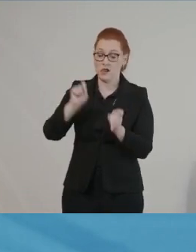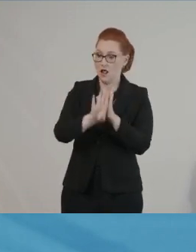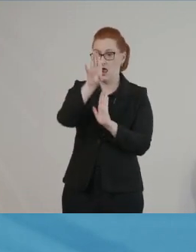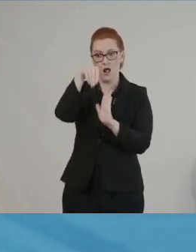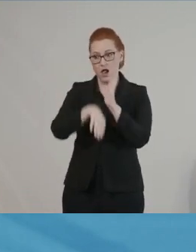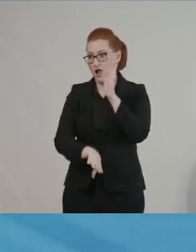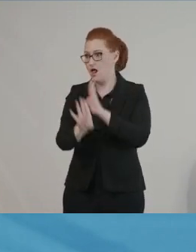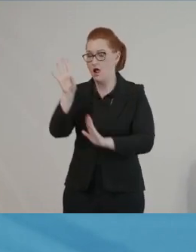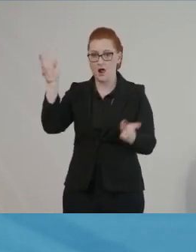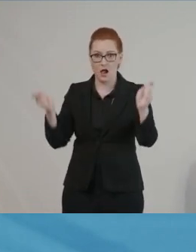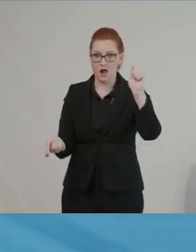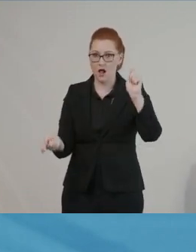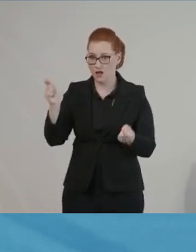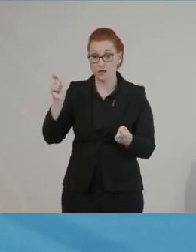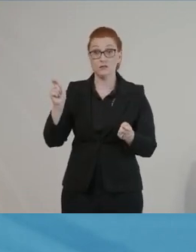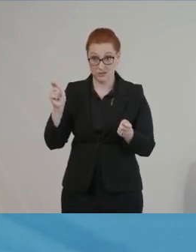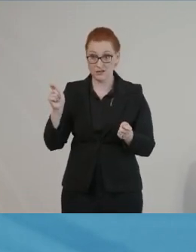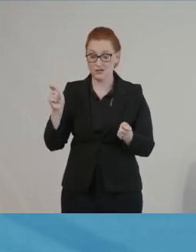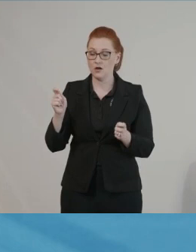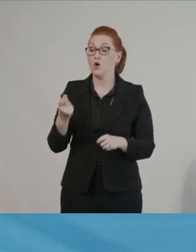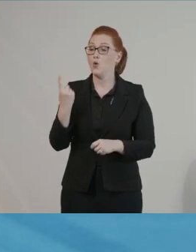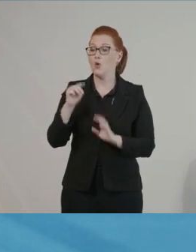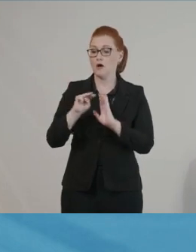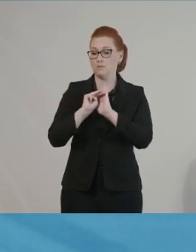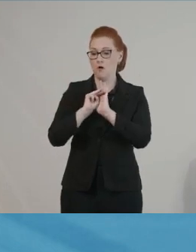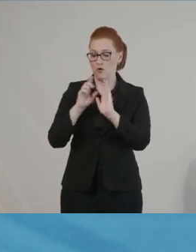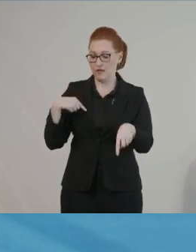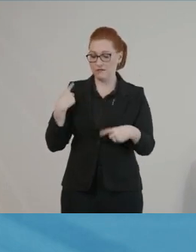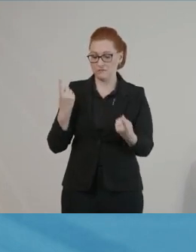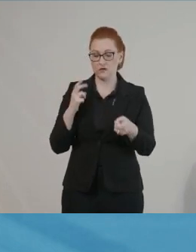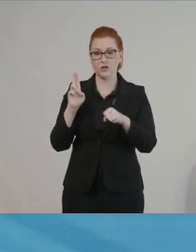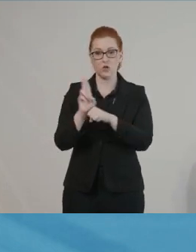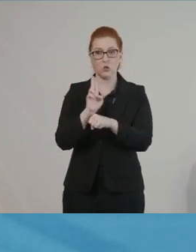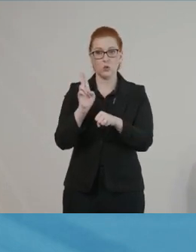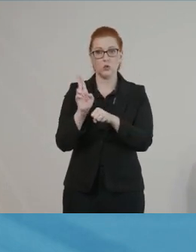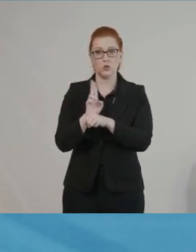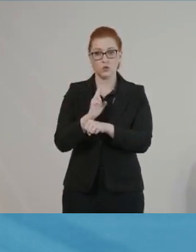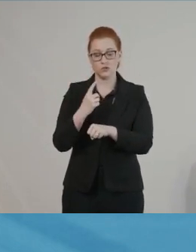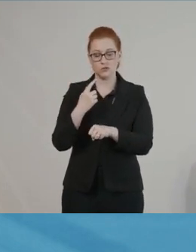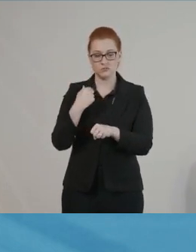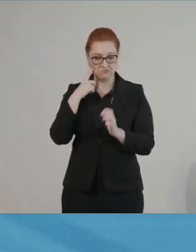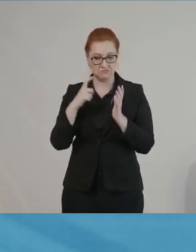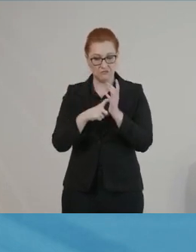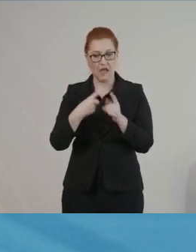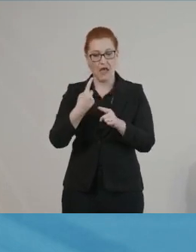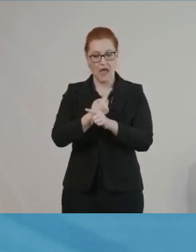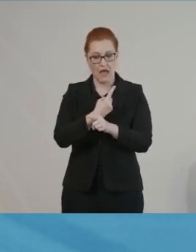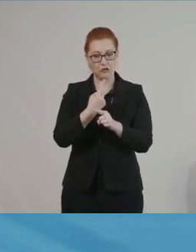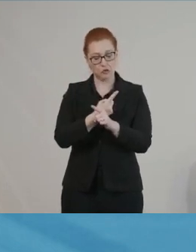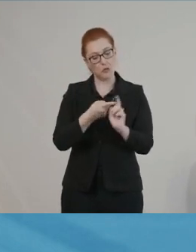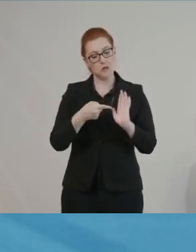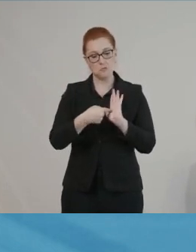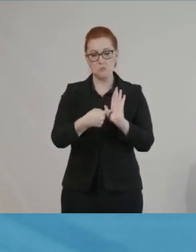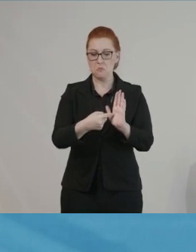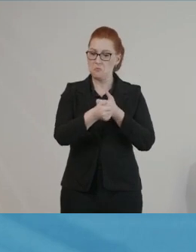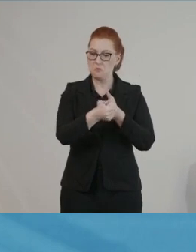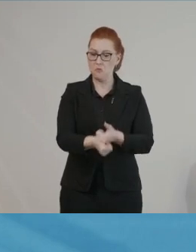been looking at and we have found accurate in terms of